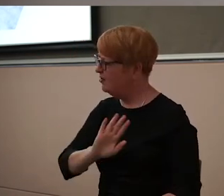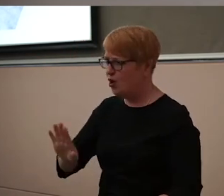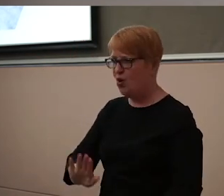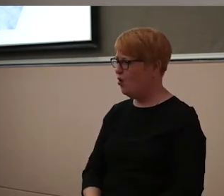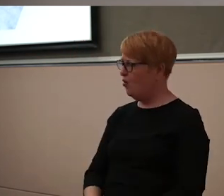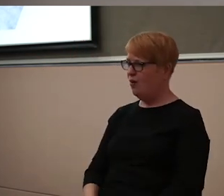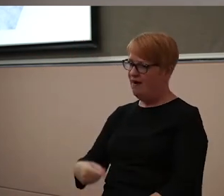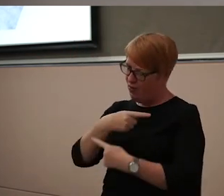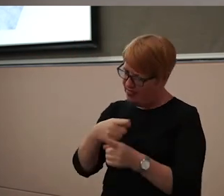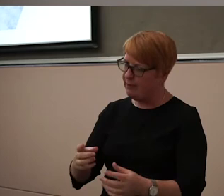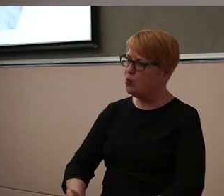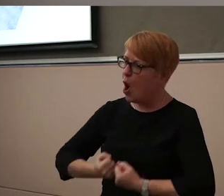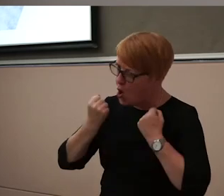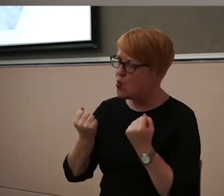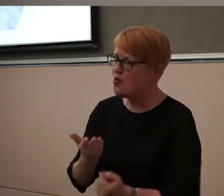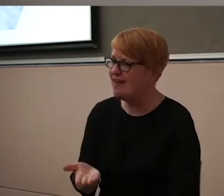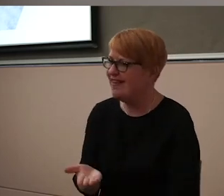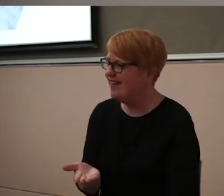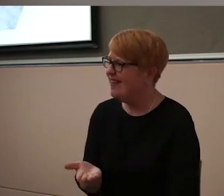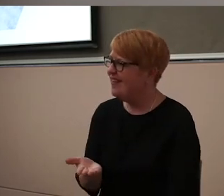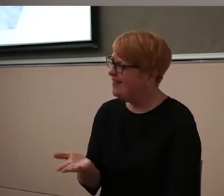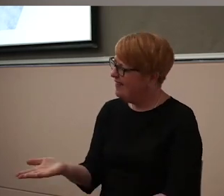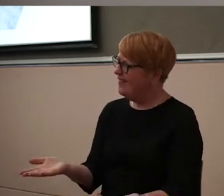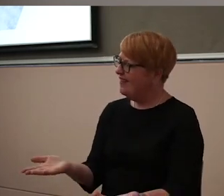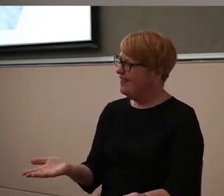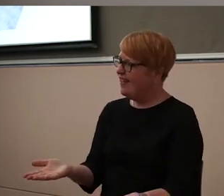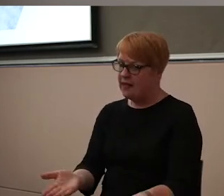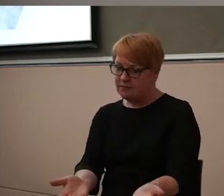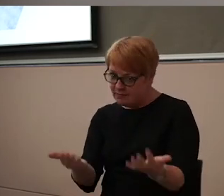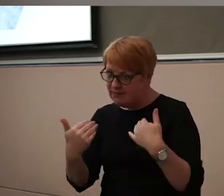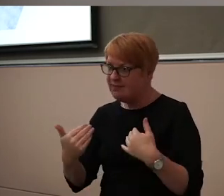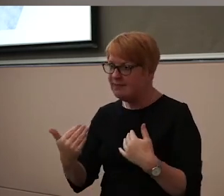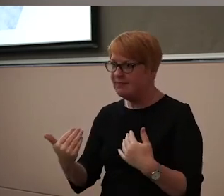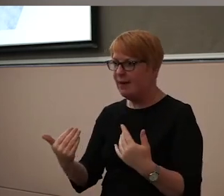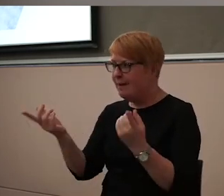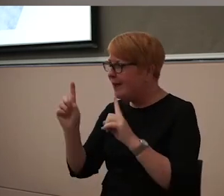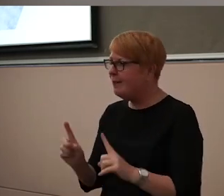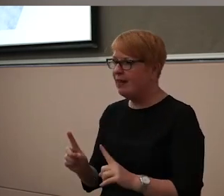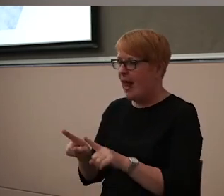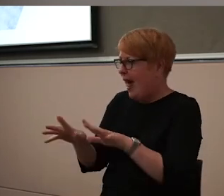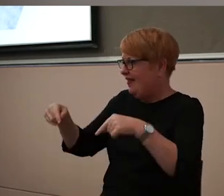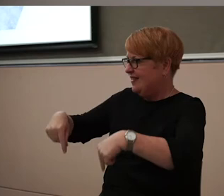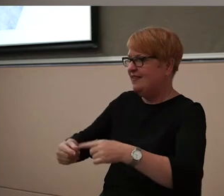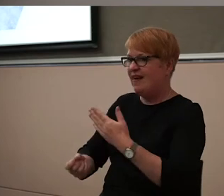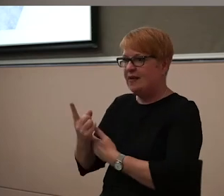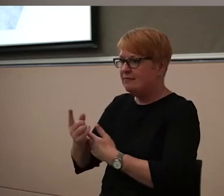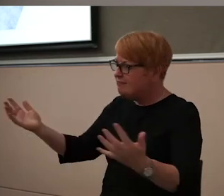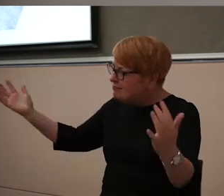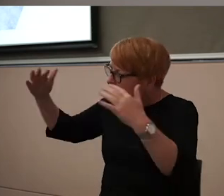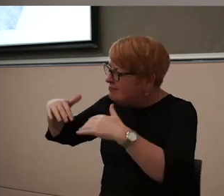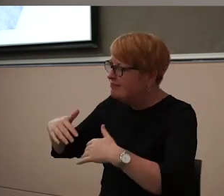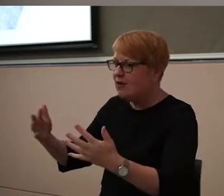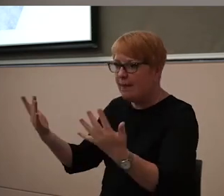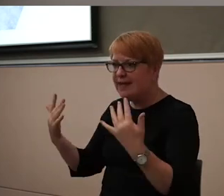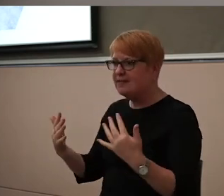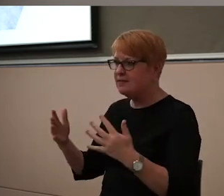Alina. Like, I kind of want to like secretly be Alina's mentor and like make sure Alina keeps making her own work. Like, that's, I'm